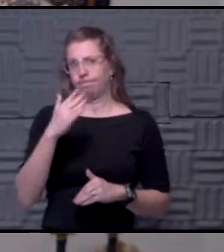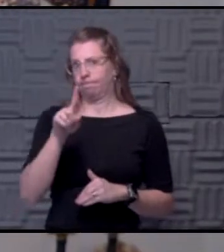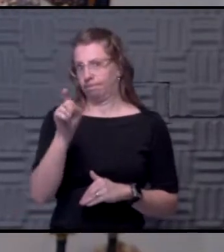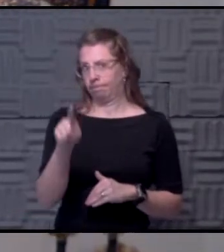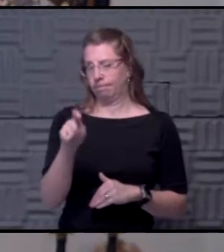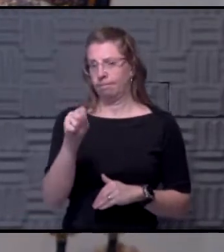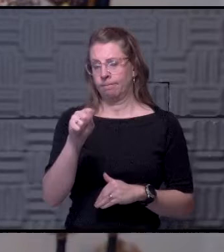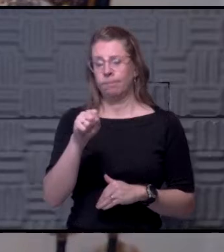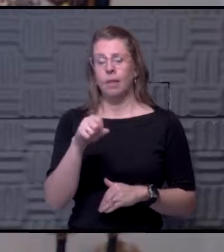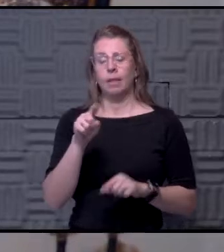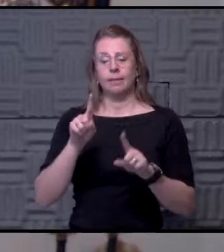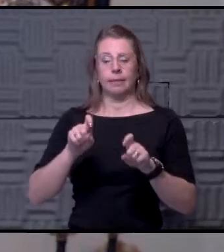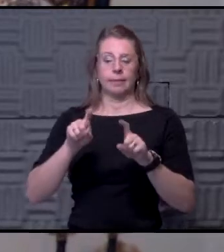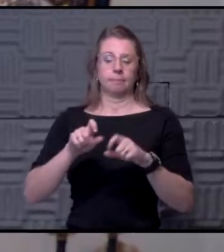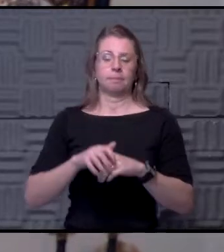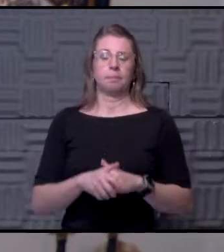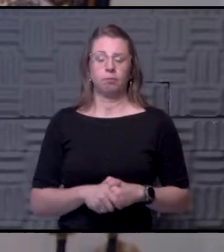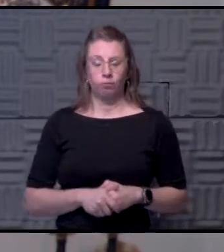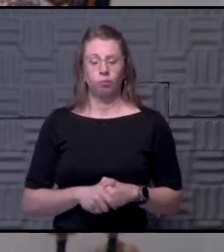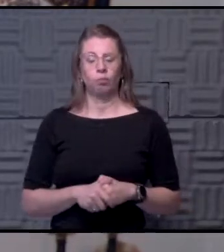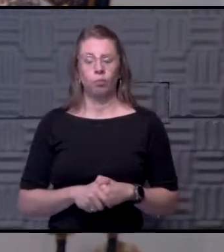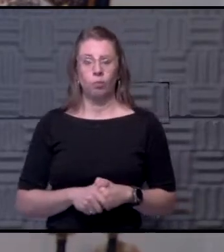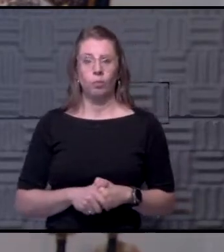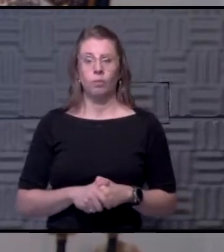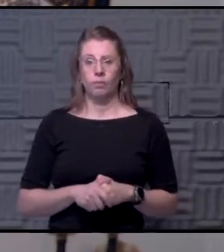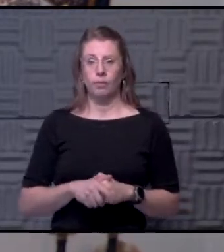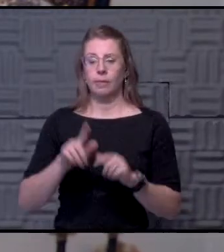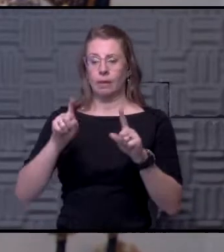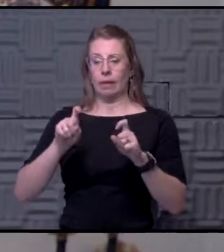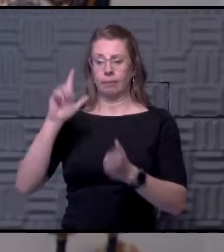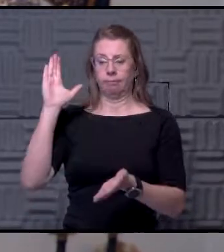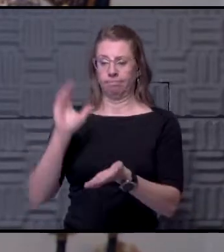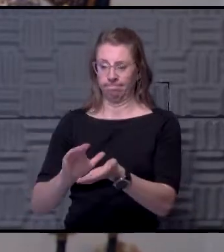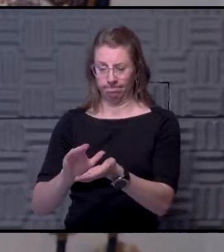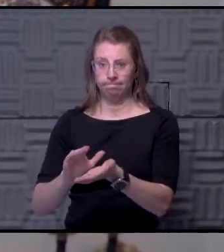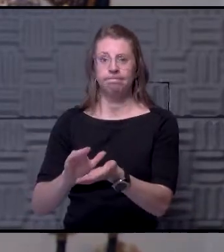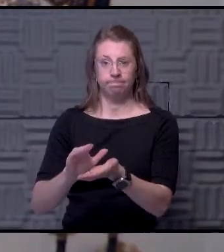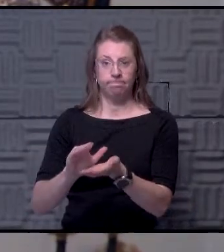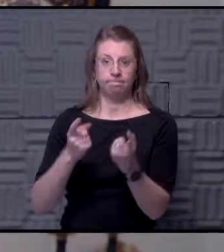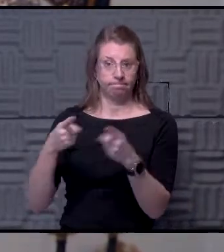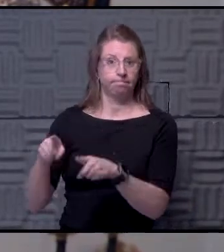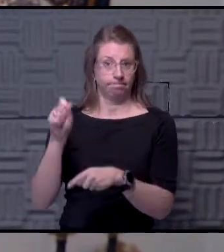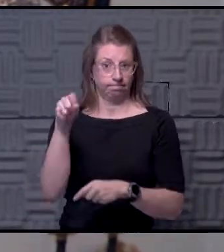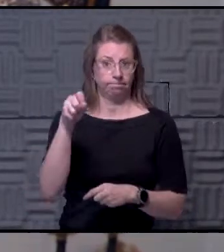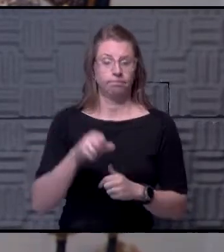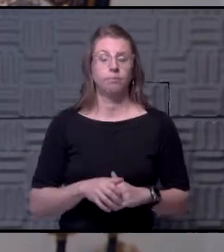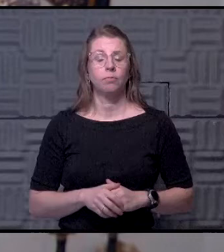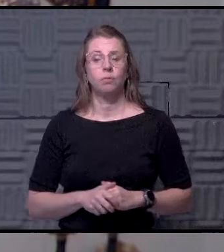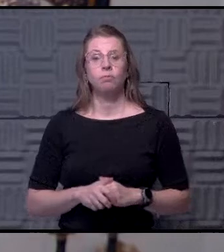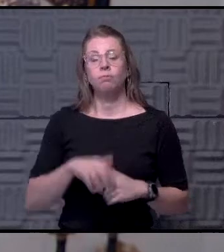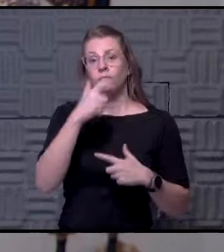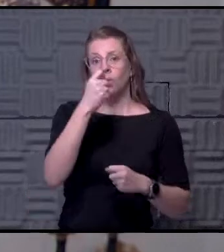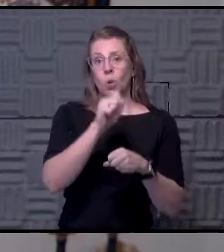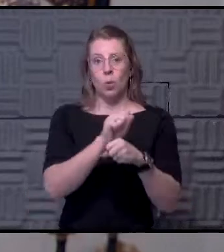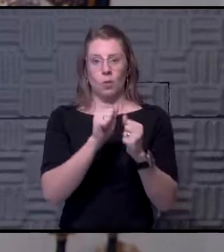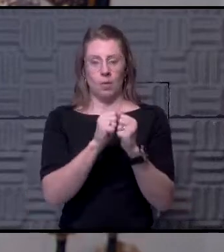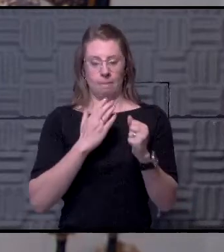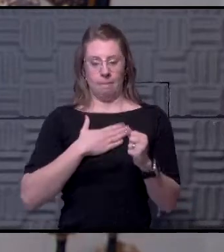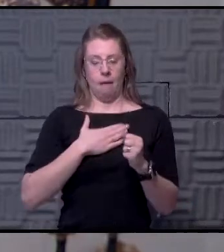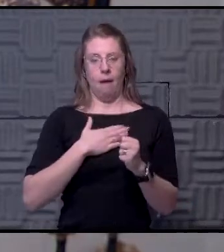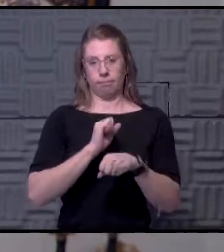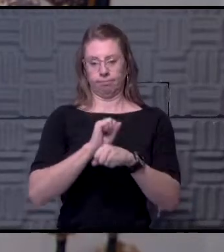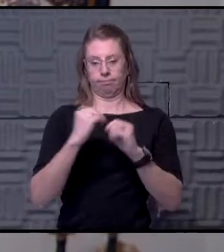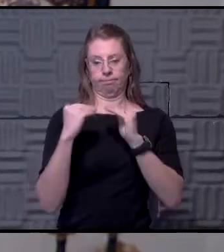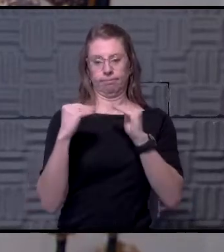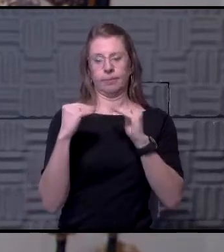John. Testing. We have had a drop-off in testing, and interestingly, in working with my colleagues, the state